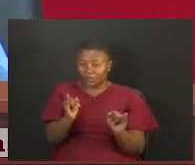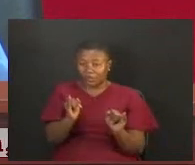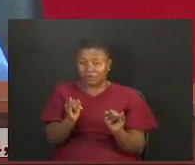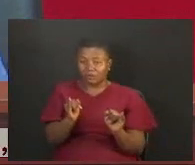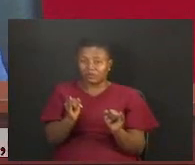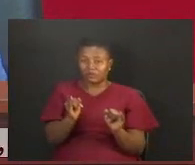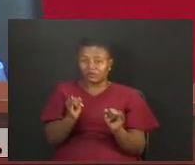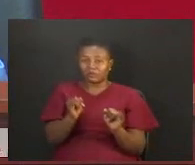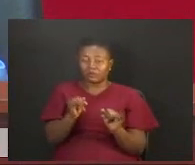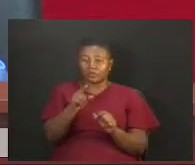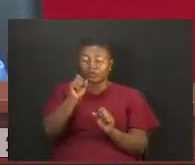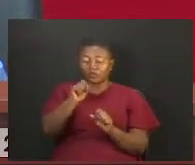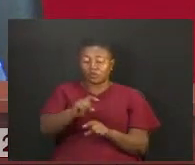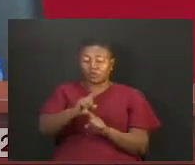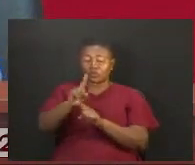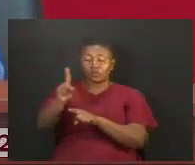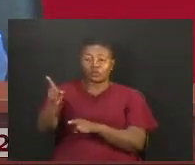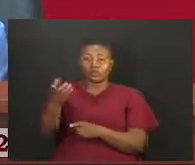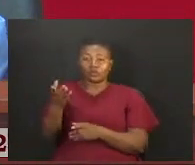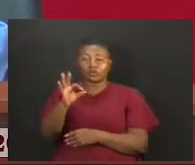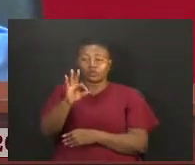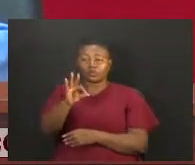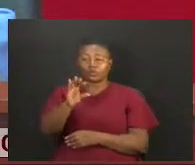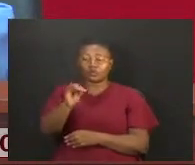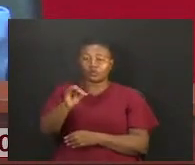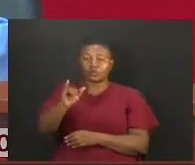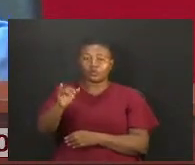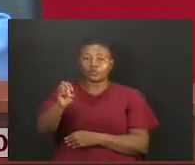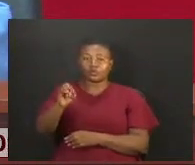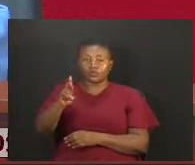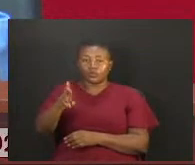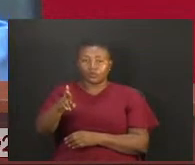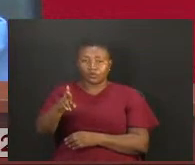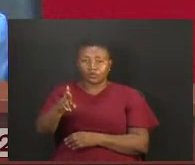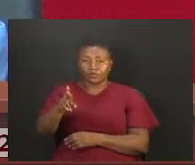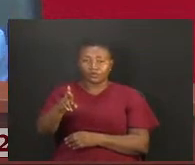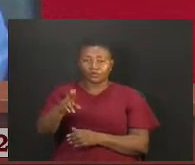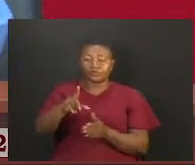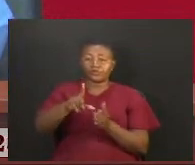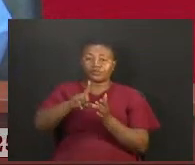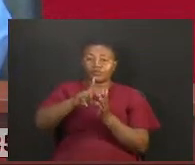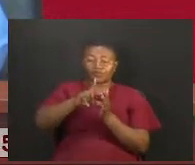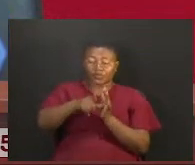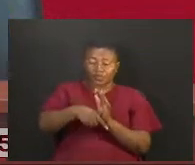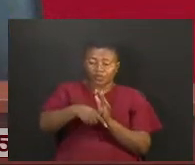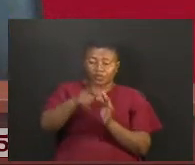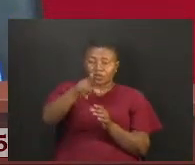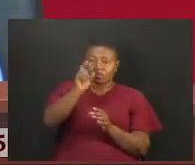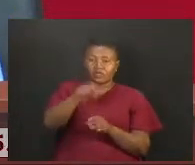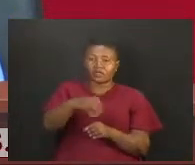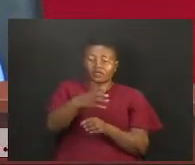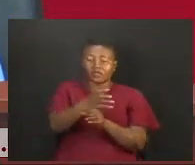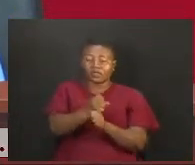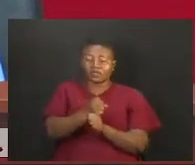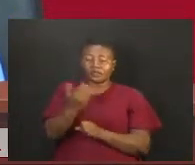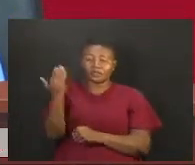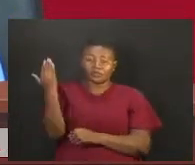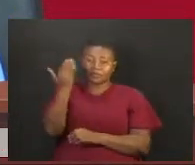You can go to the foyer and you get the budget statements since